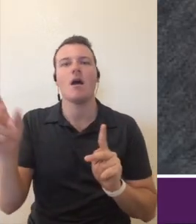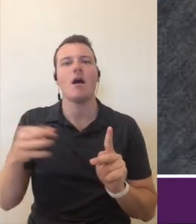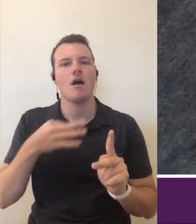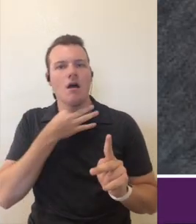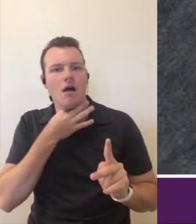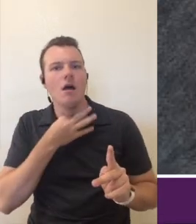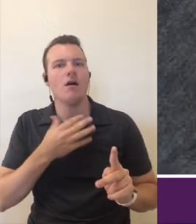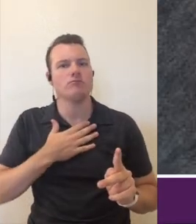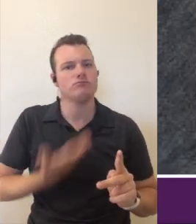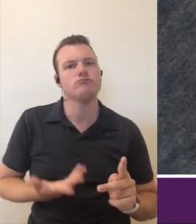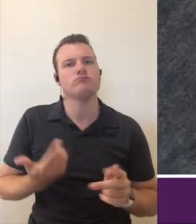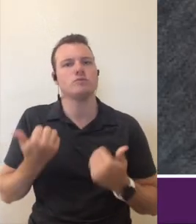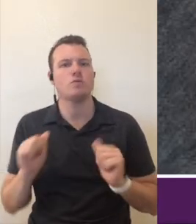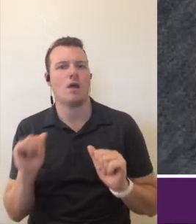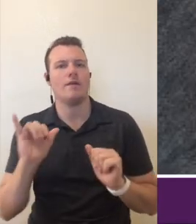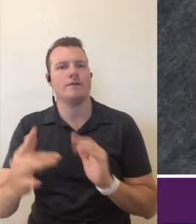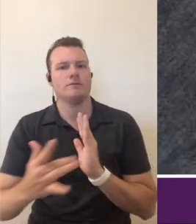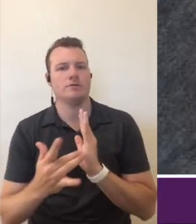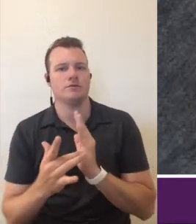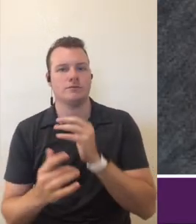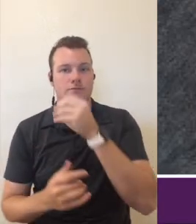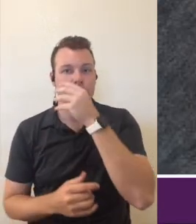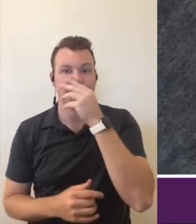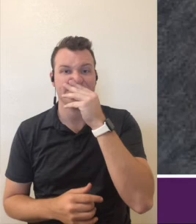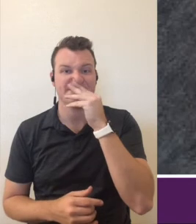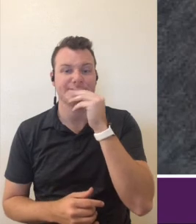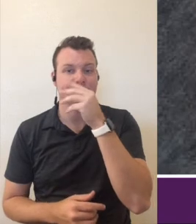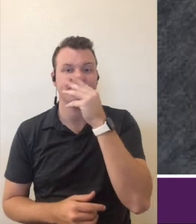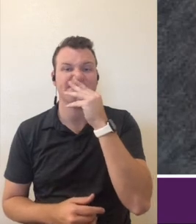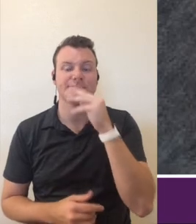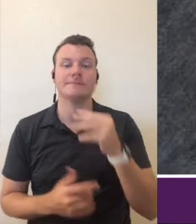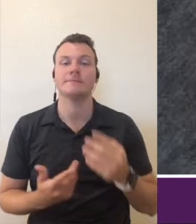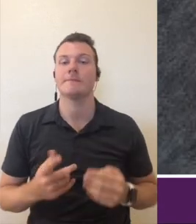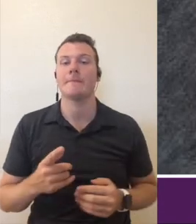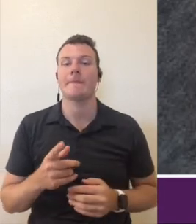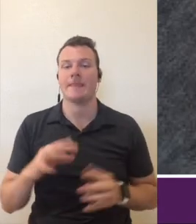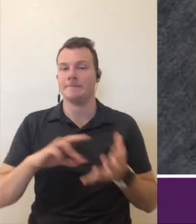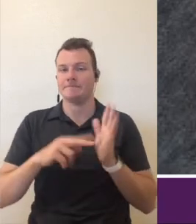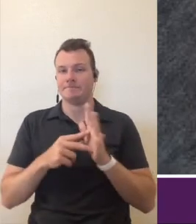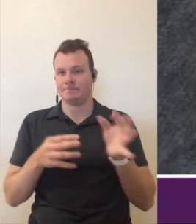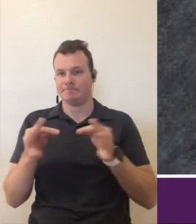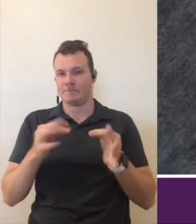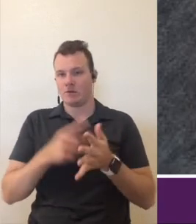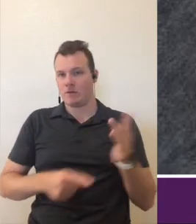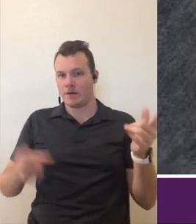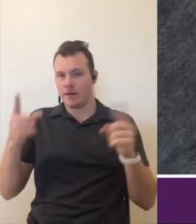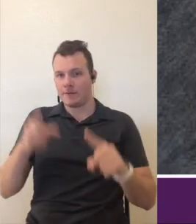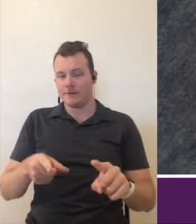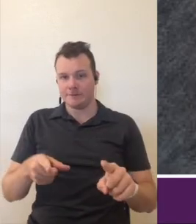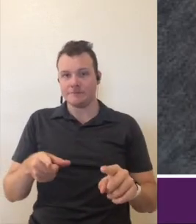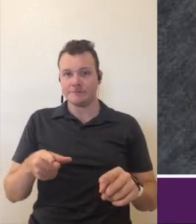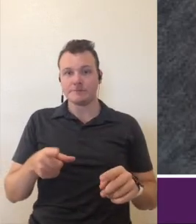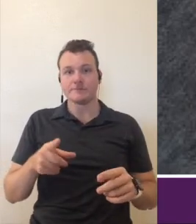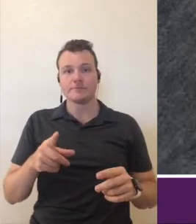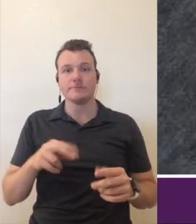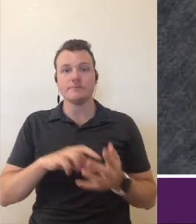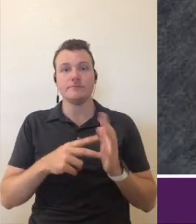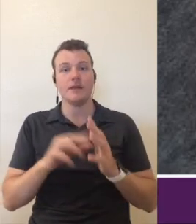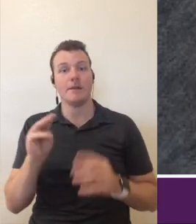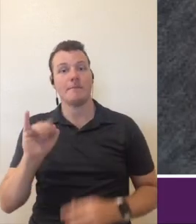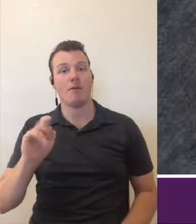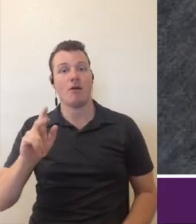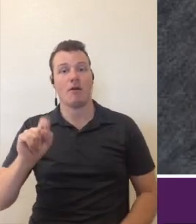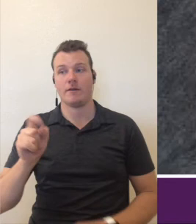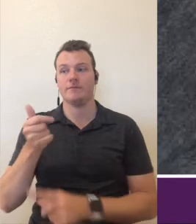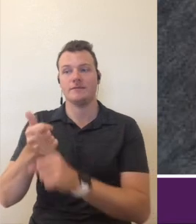introducing substitute products, more people are apt to try that technology or that product. So what's